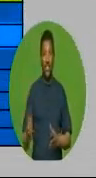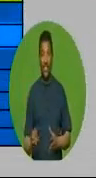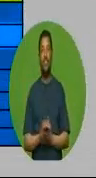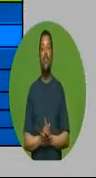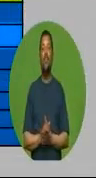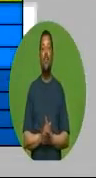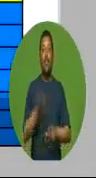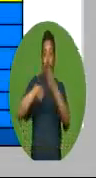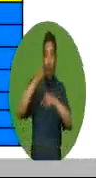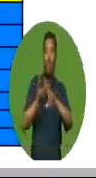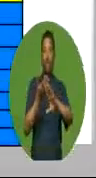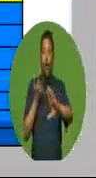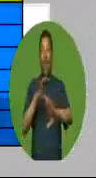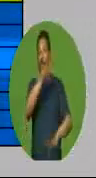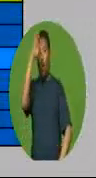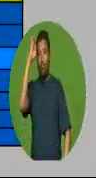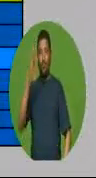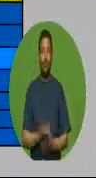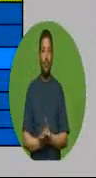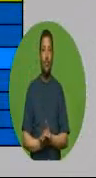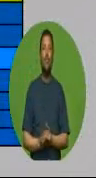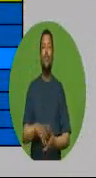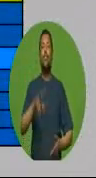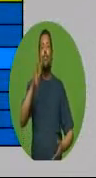26.3% came from Europe.